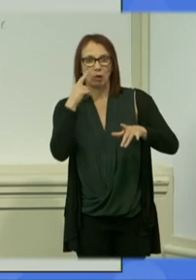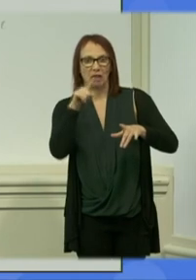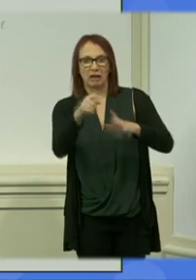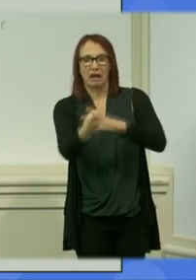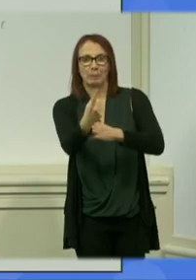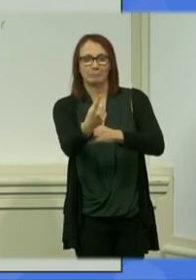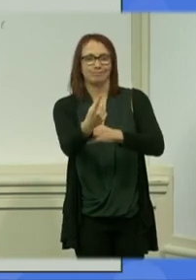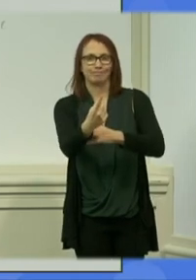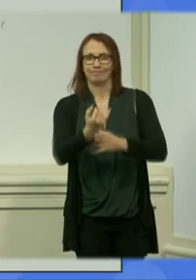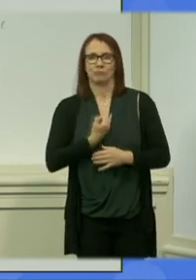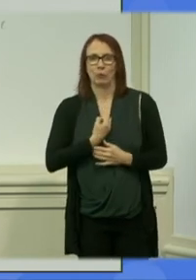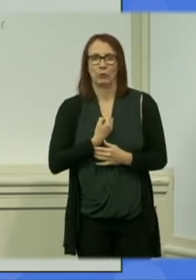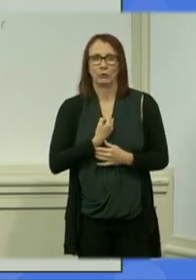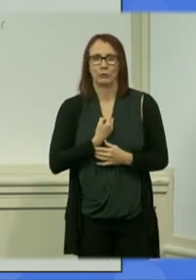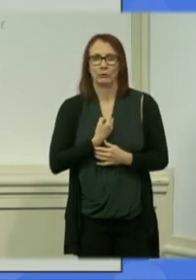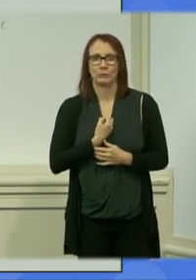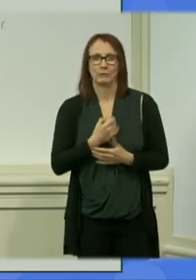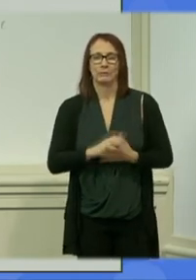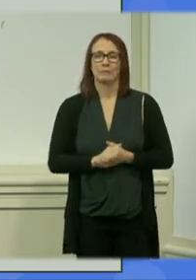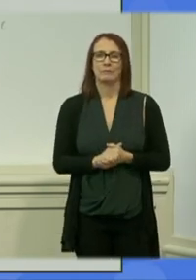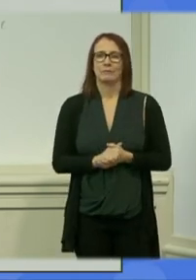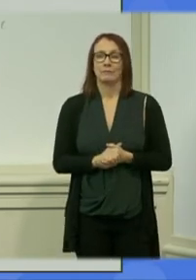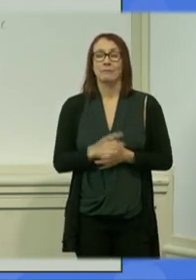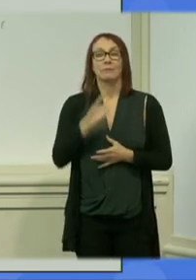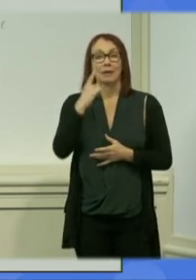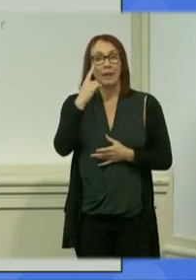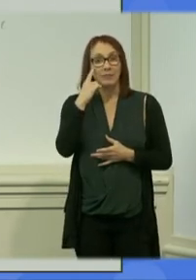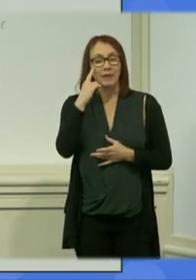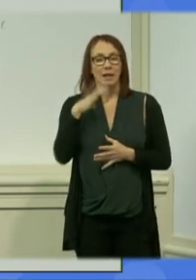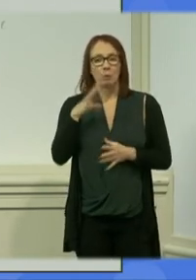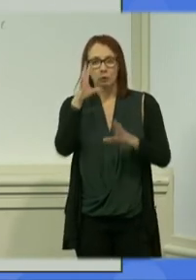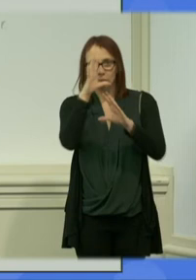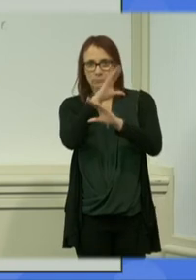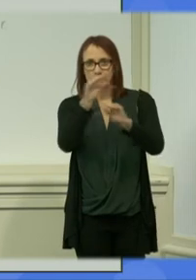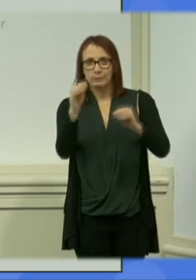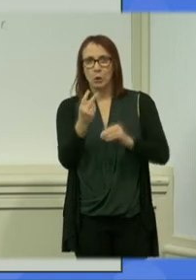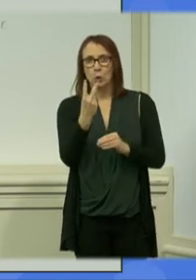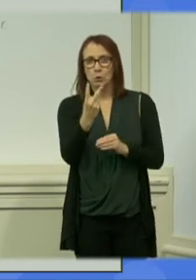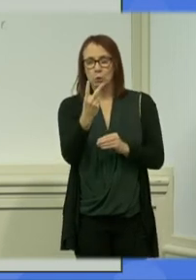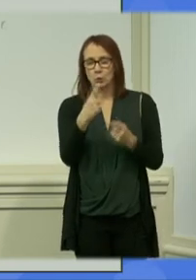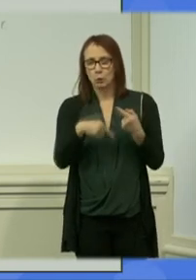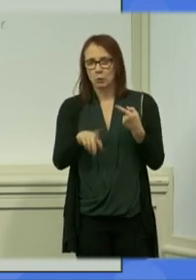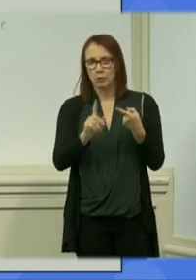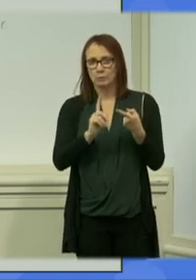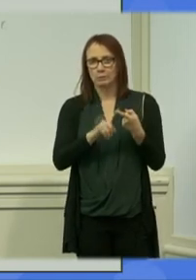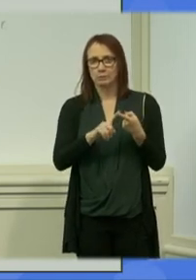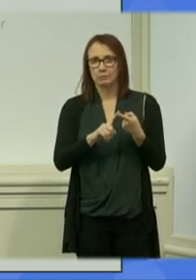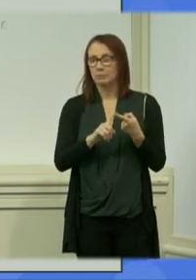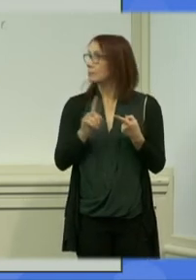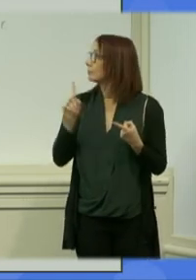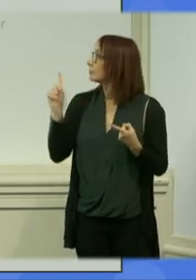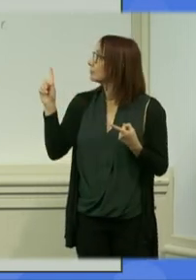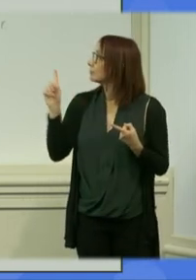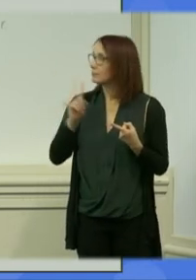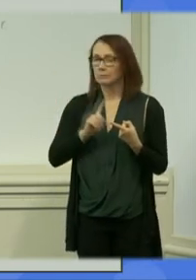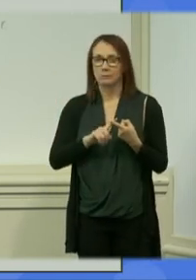there. And I think I would like to leave you with two thoughts. This one here, please don't